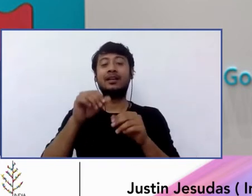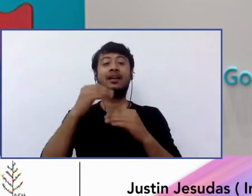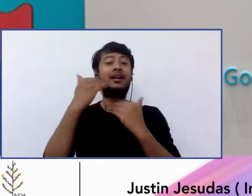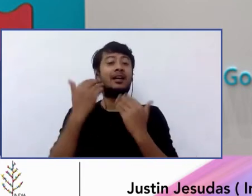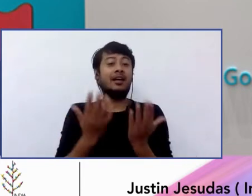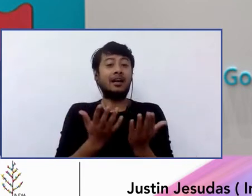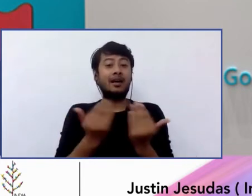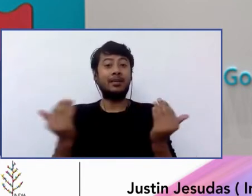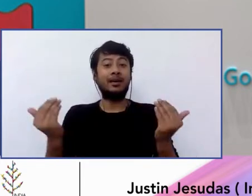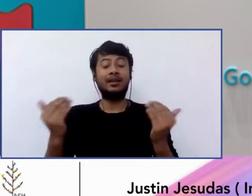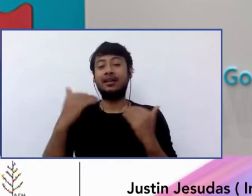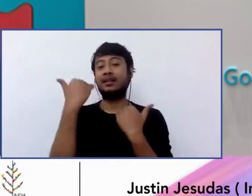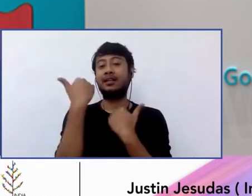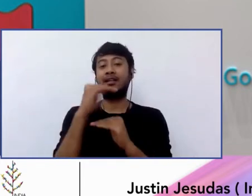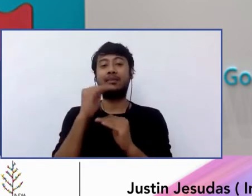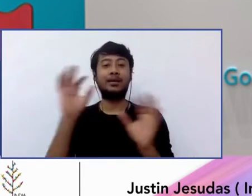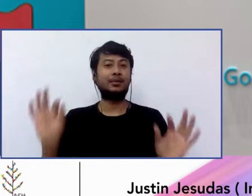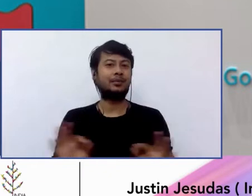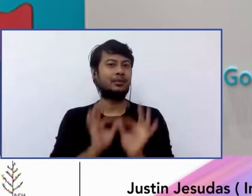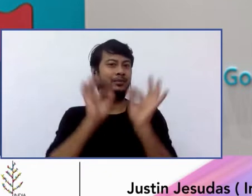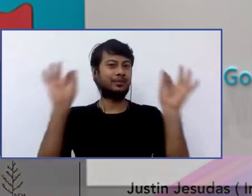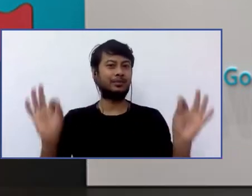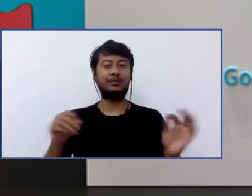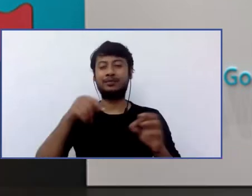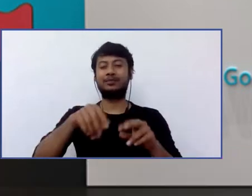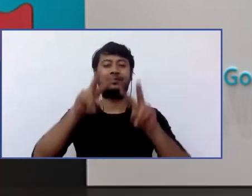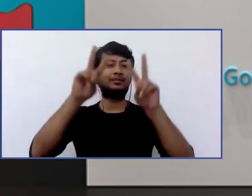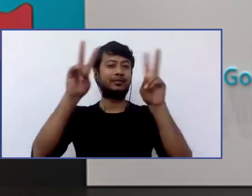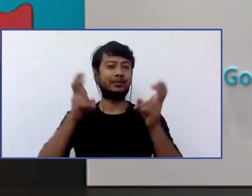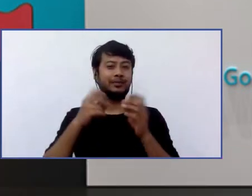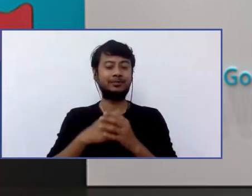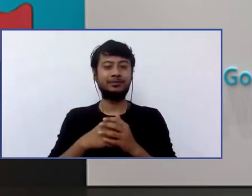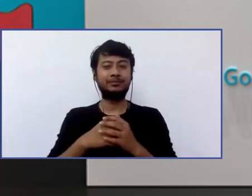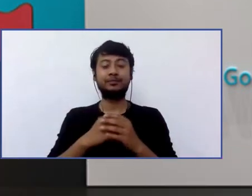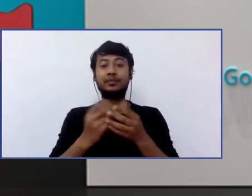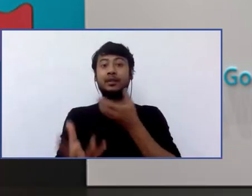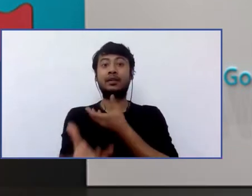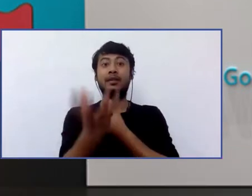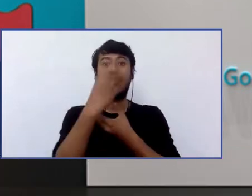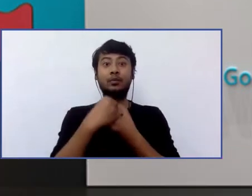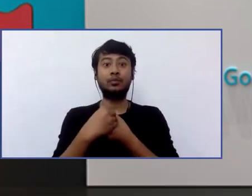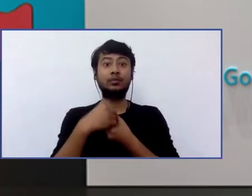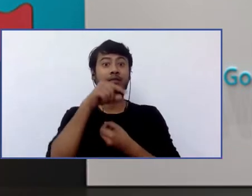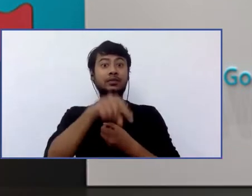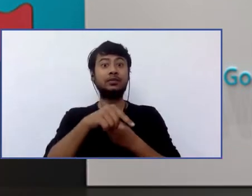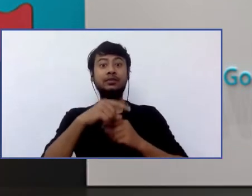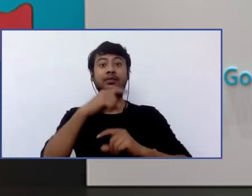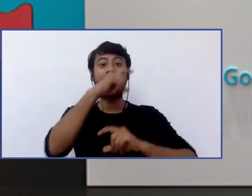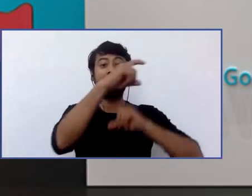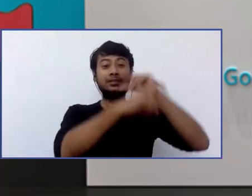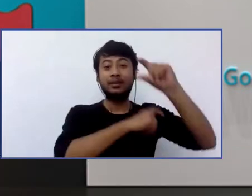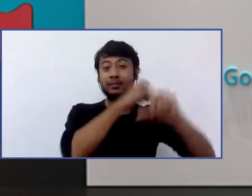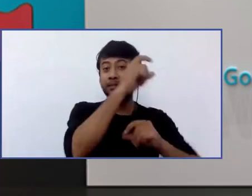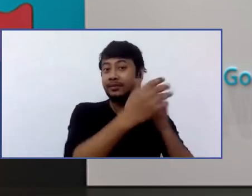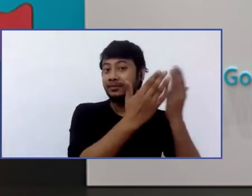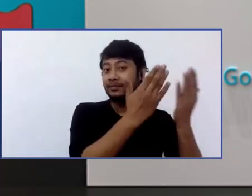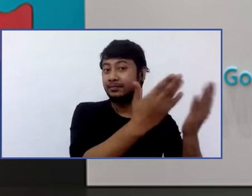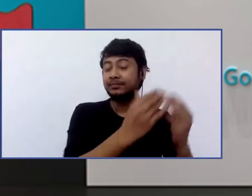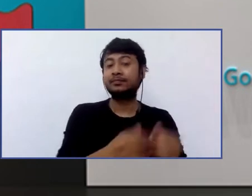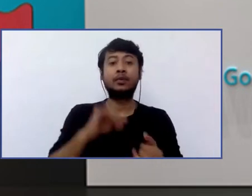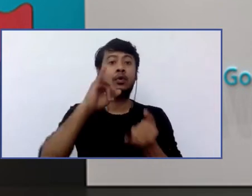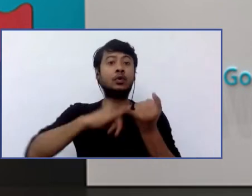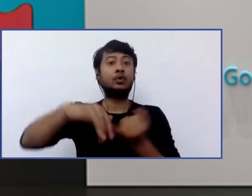we acknowledge and bring together the community around inclusion, the corporates, social entrepreneurs,